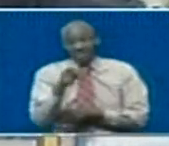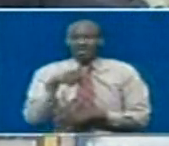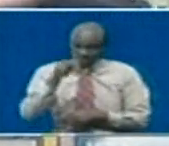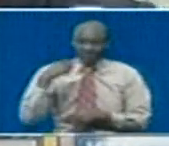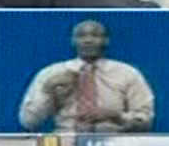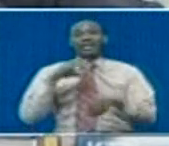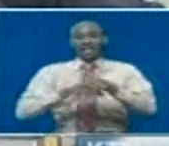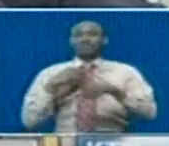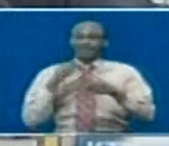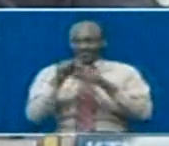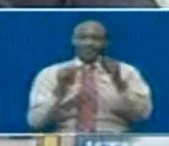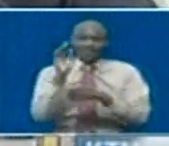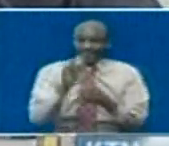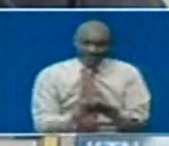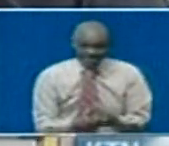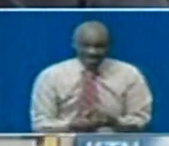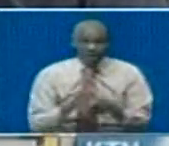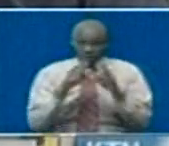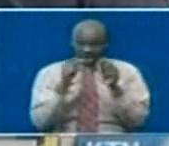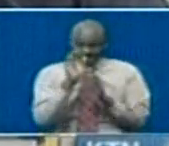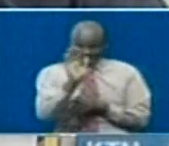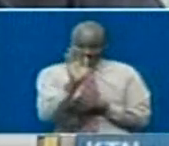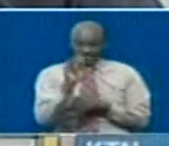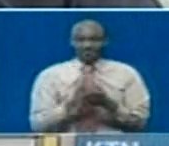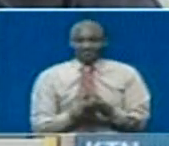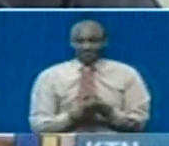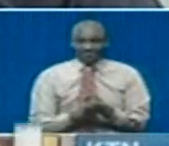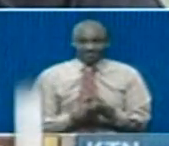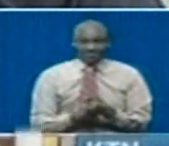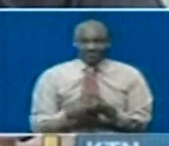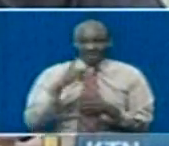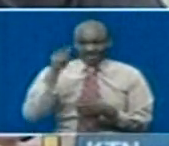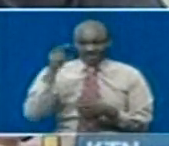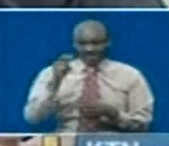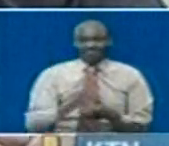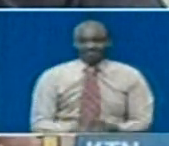match. Well, that is curious word to the opposition. Patrick Amimo, KTN.